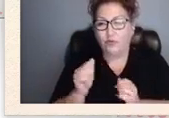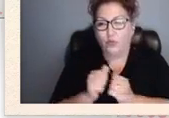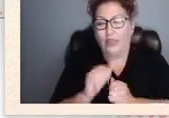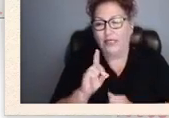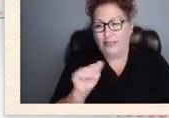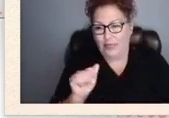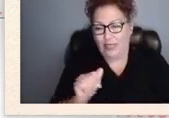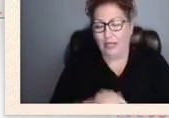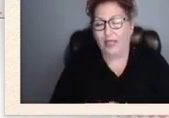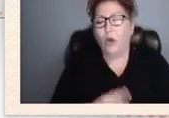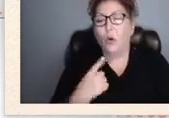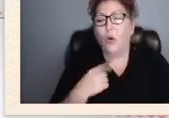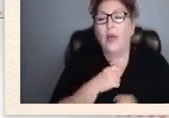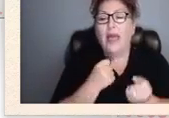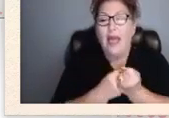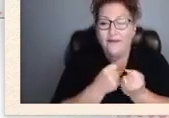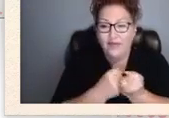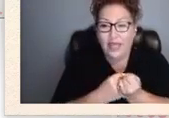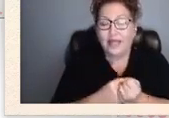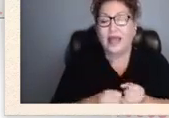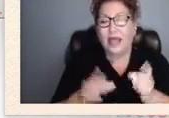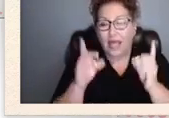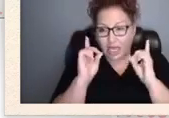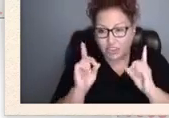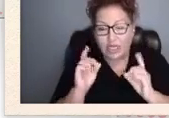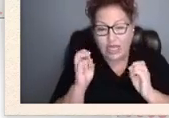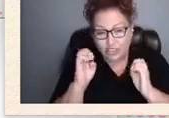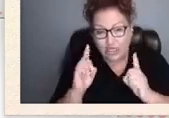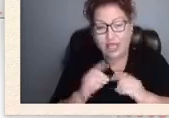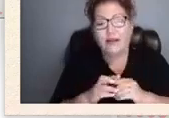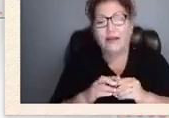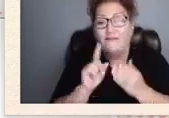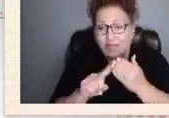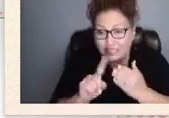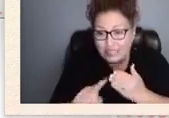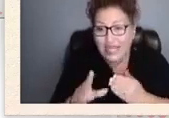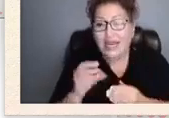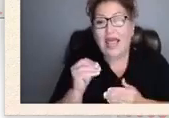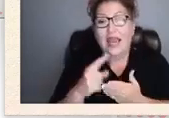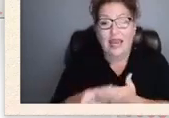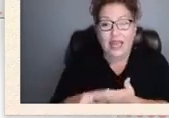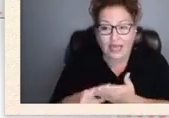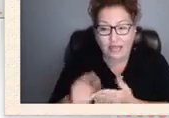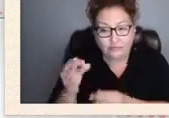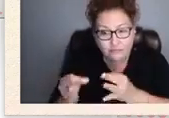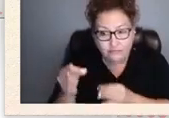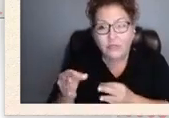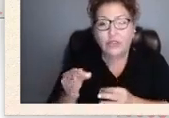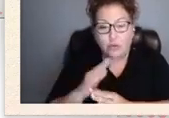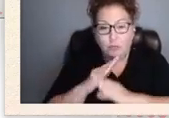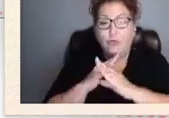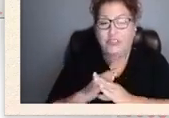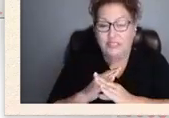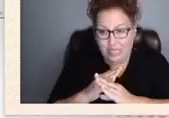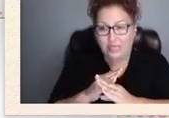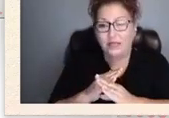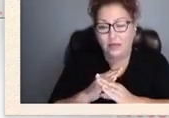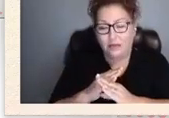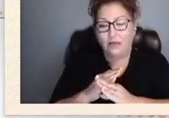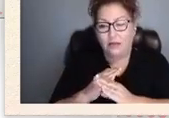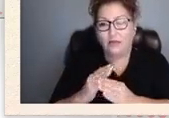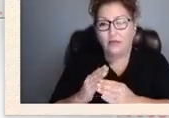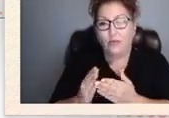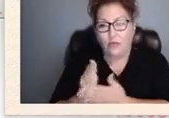we advocate, educate, investigate, and litigate to protect and advance the rights and